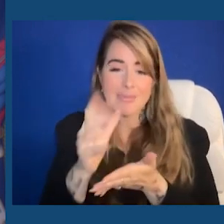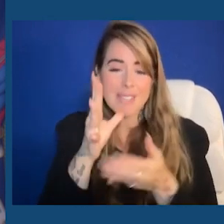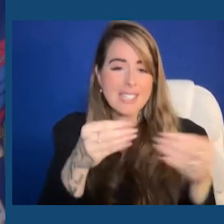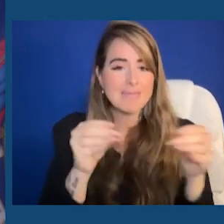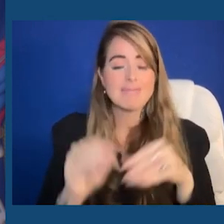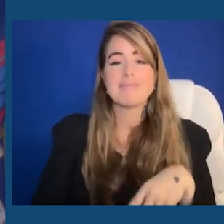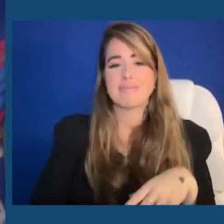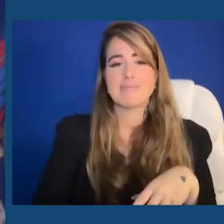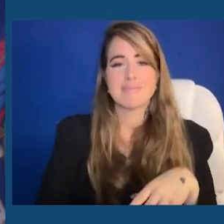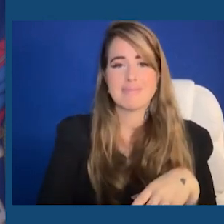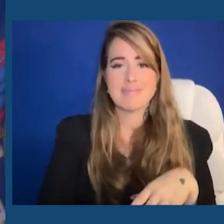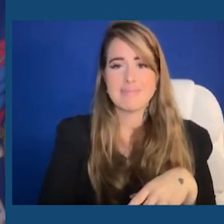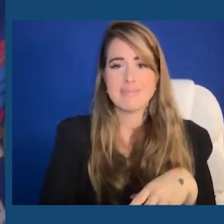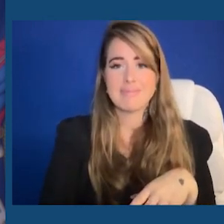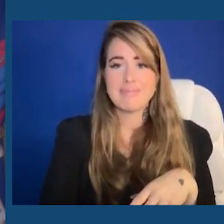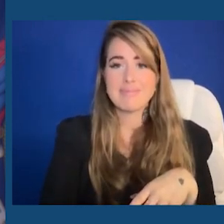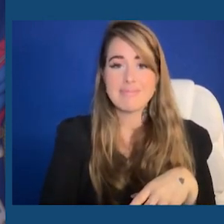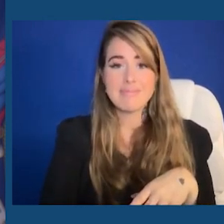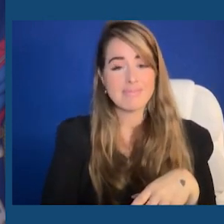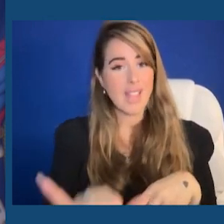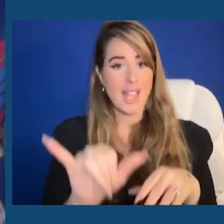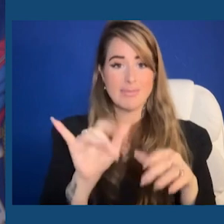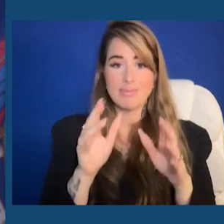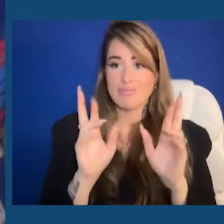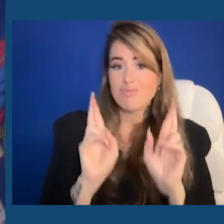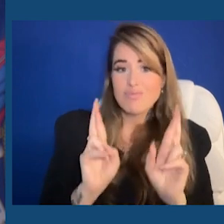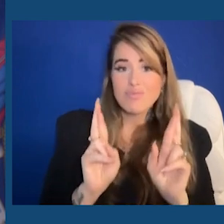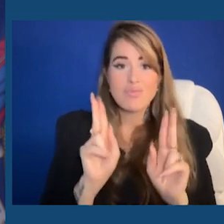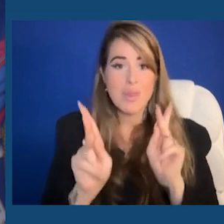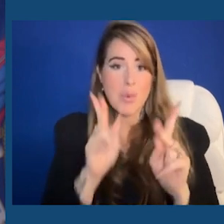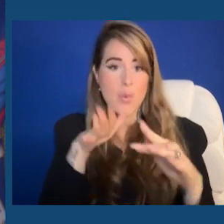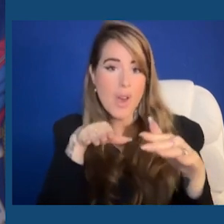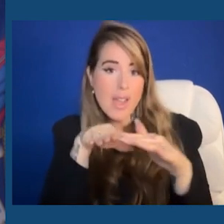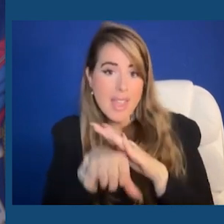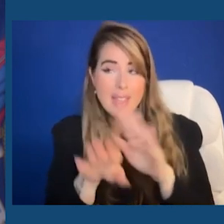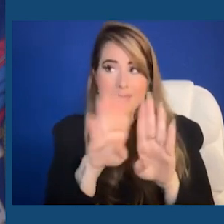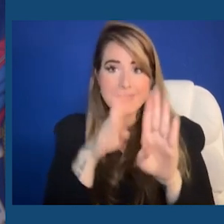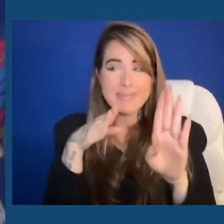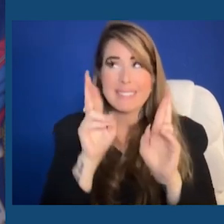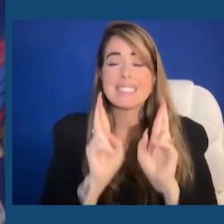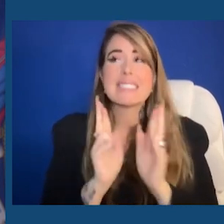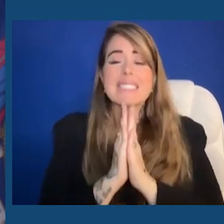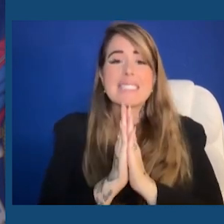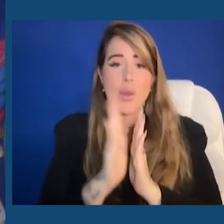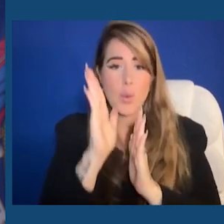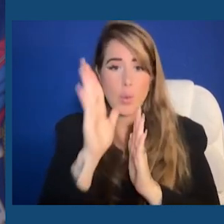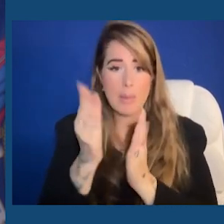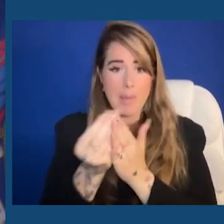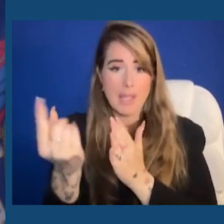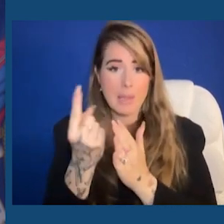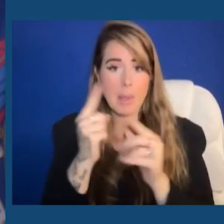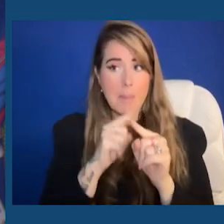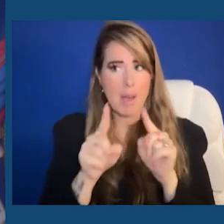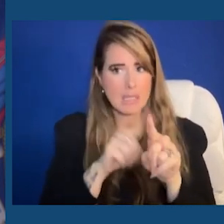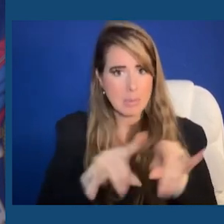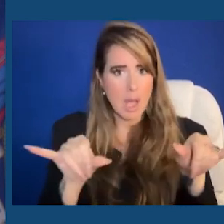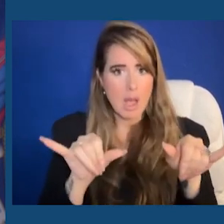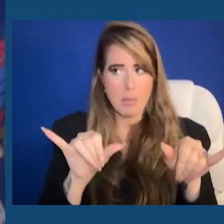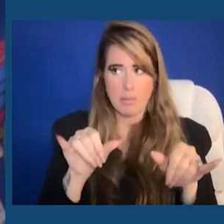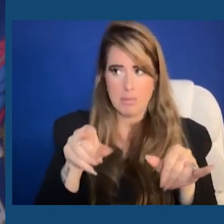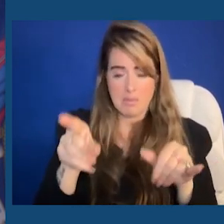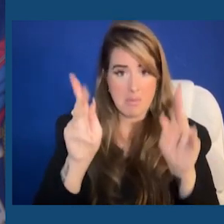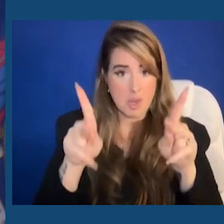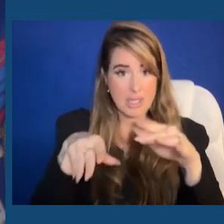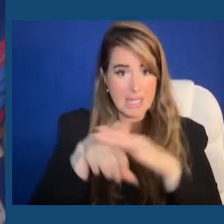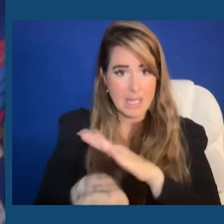Little bell rings, and you sit there praying that someone will buy something, but you're also praying that you won't be hurt because you're alone and you're exposed. There